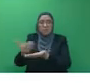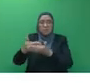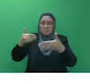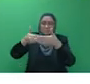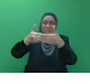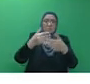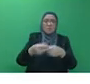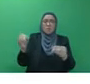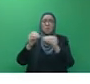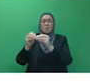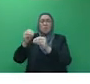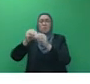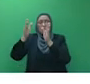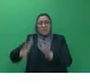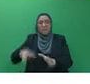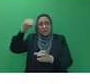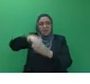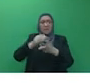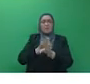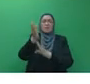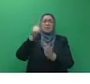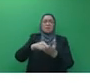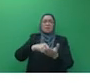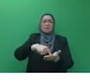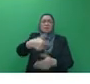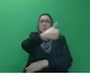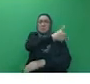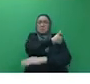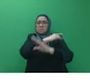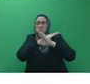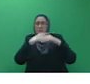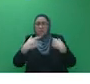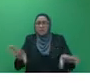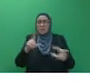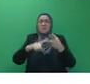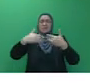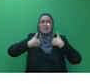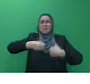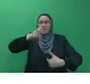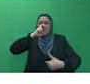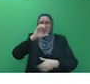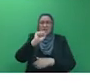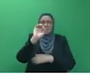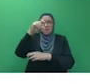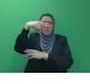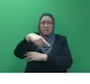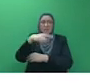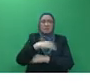and so we can have strict sops while shooting or we at least we know who has gone where what contacted what okay